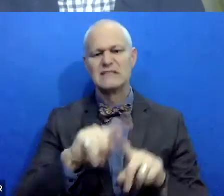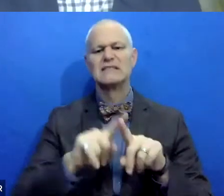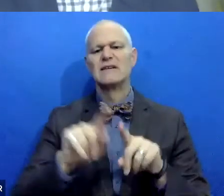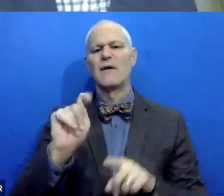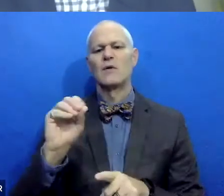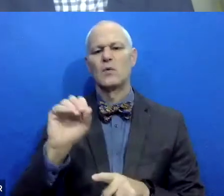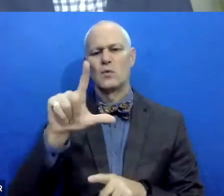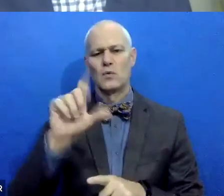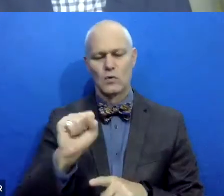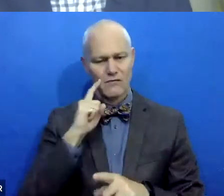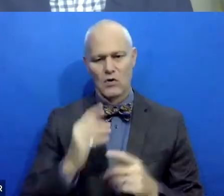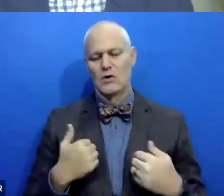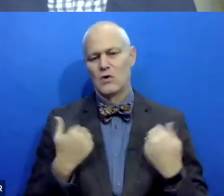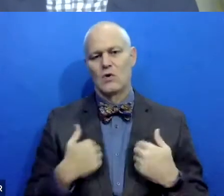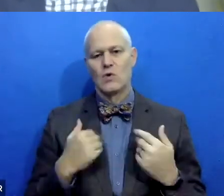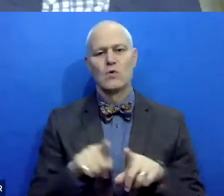there for the youth diversion side of things.